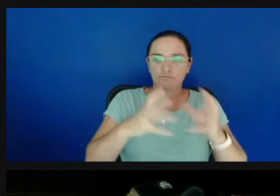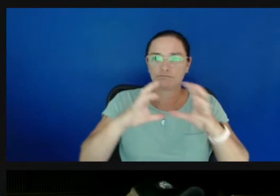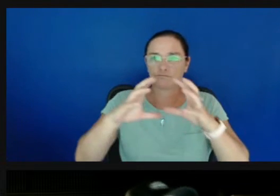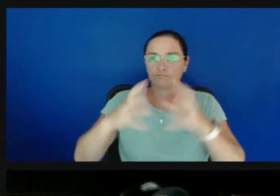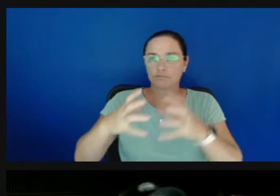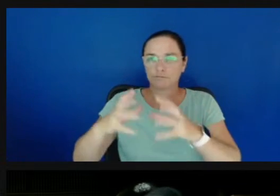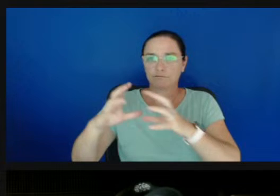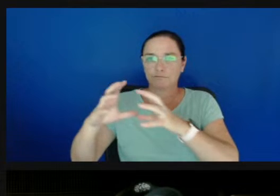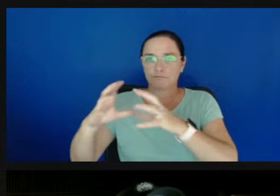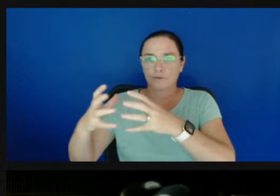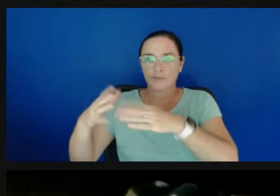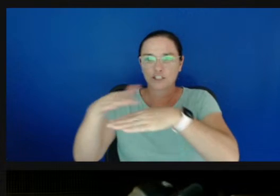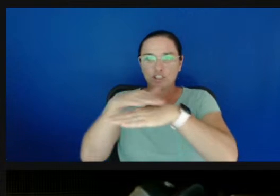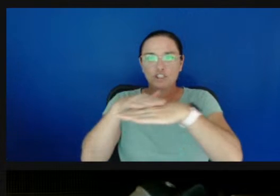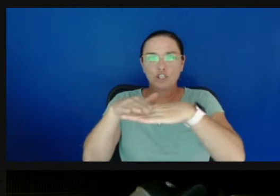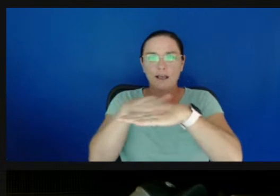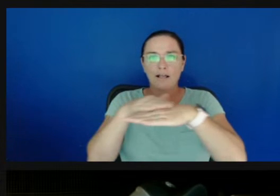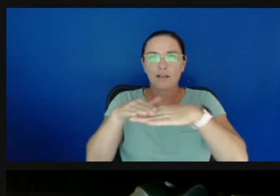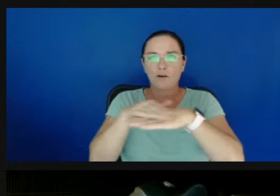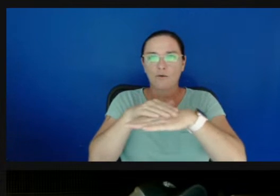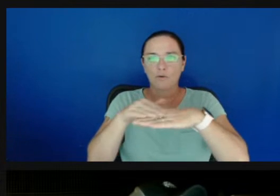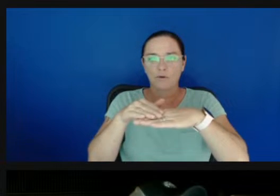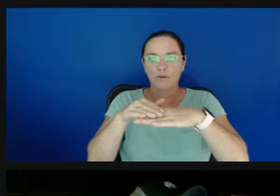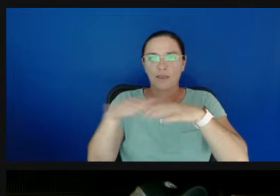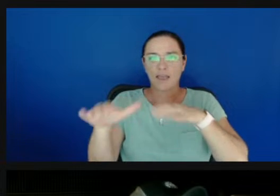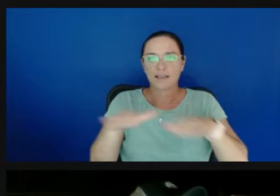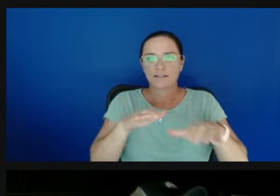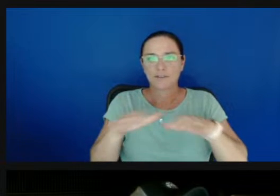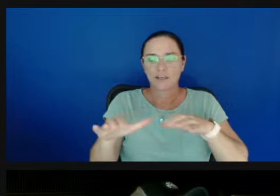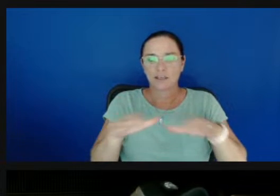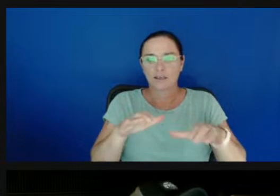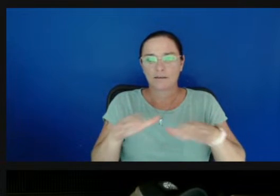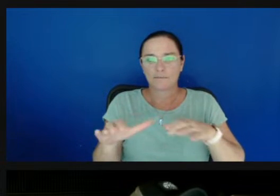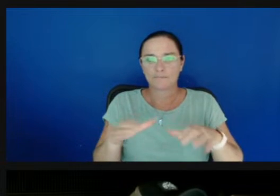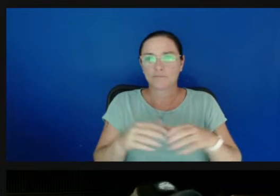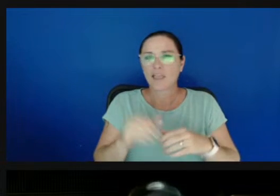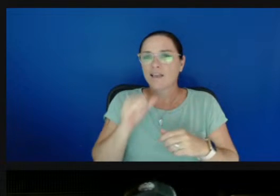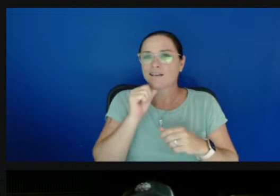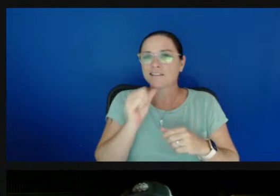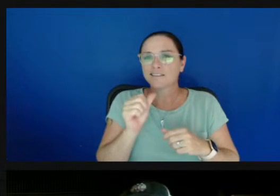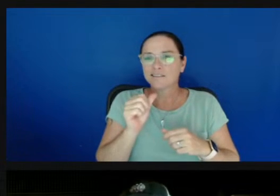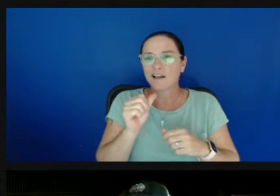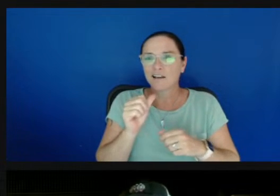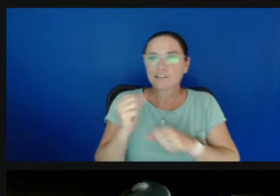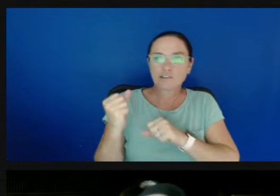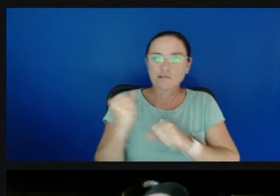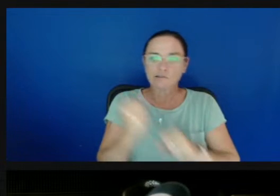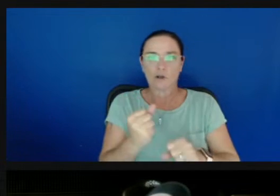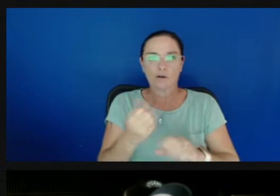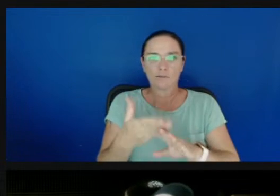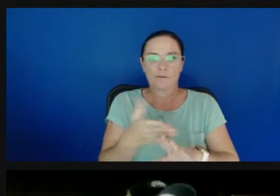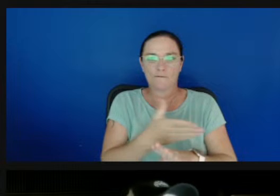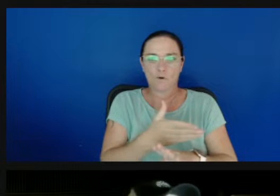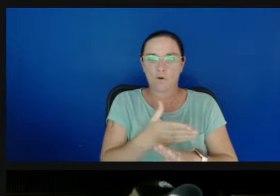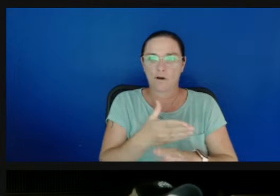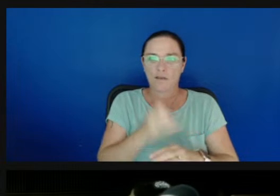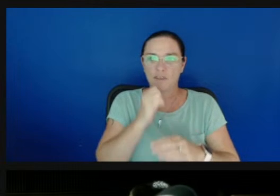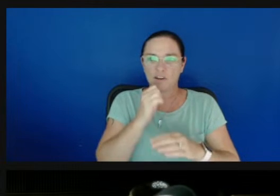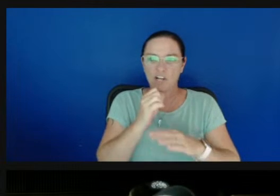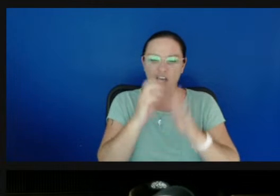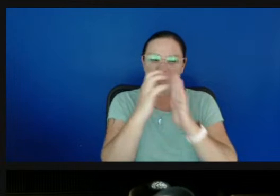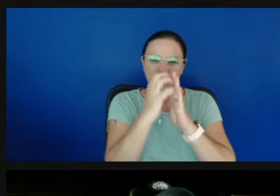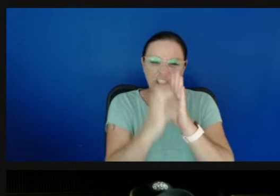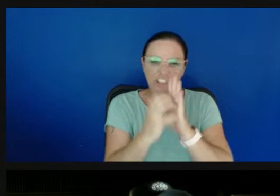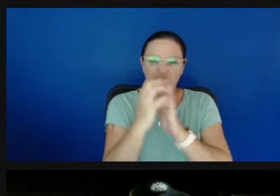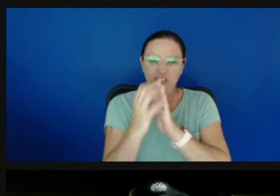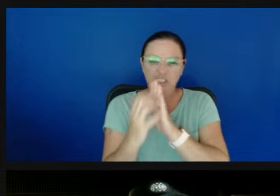shallow activity of earthquakes coming in. They're just not quite as intense as before, not stacking on each other over